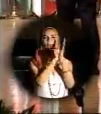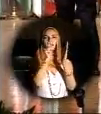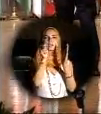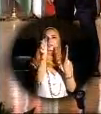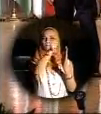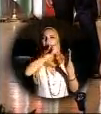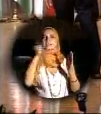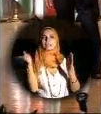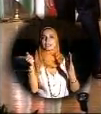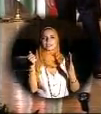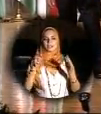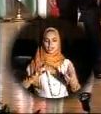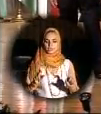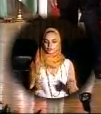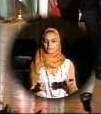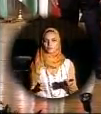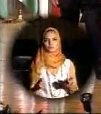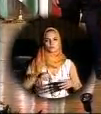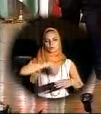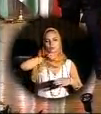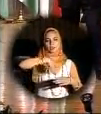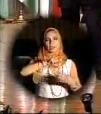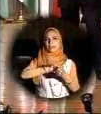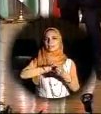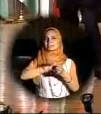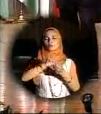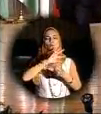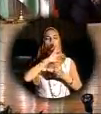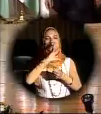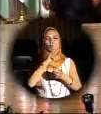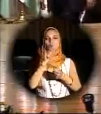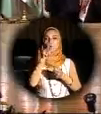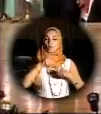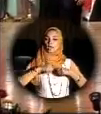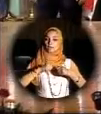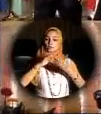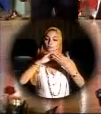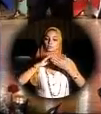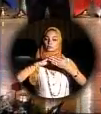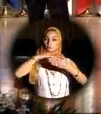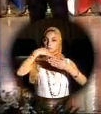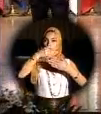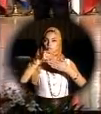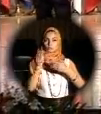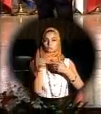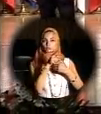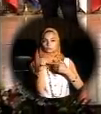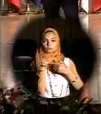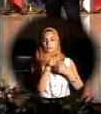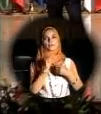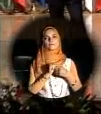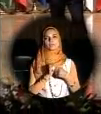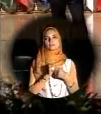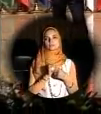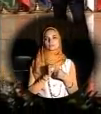on through the computer by himself. And you can control anything, the ventilator, the air